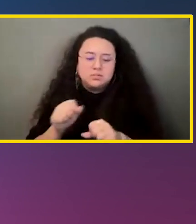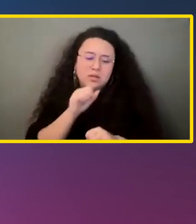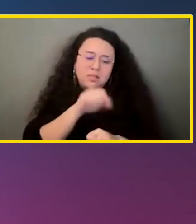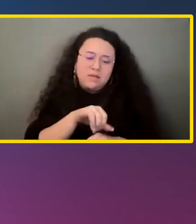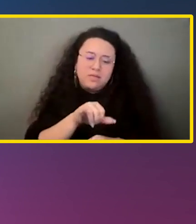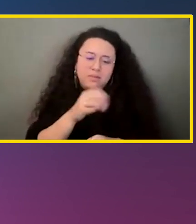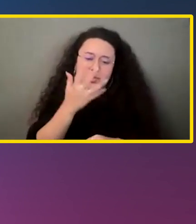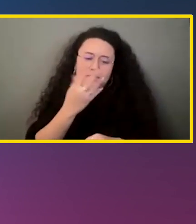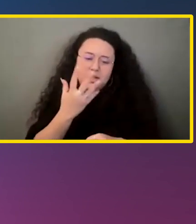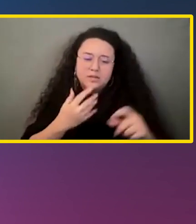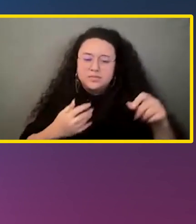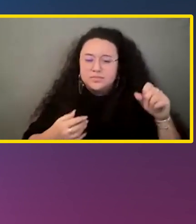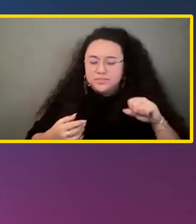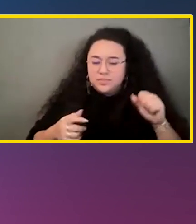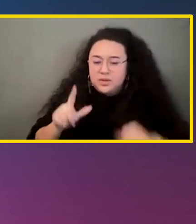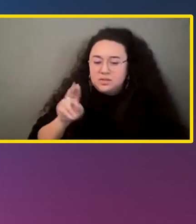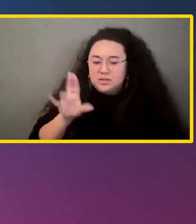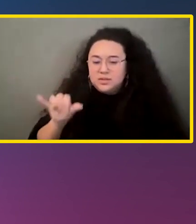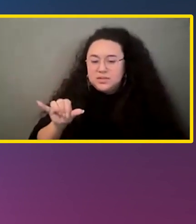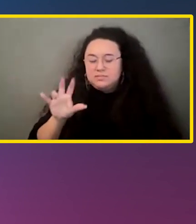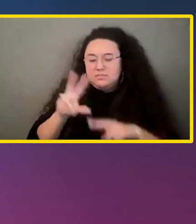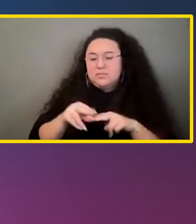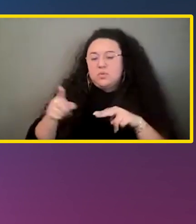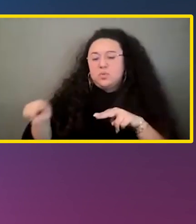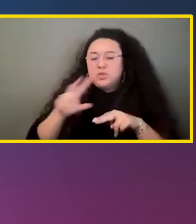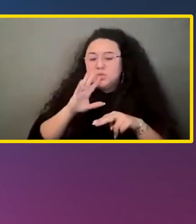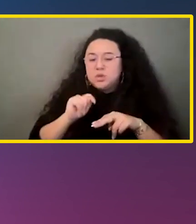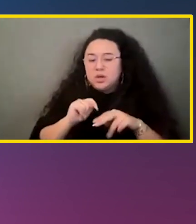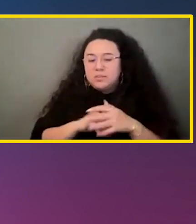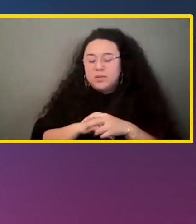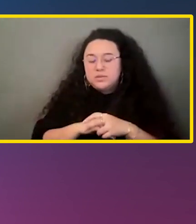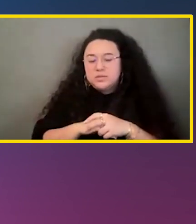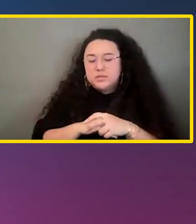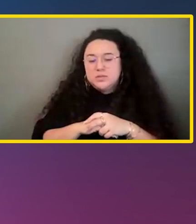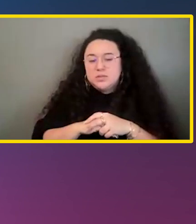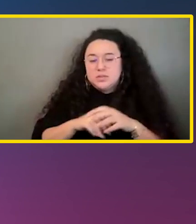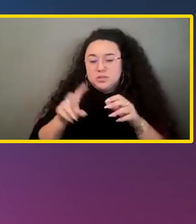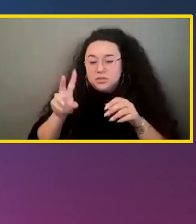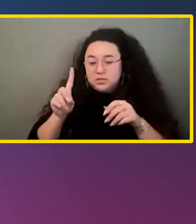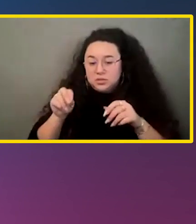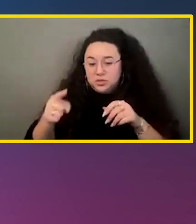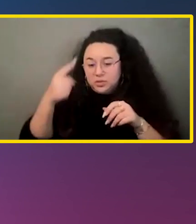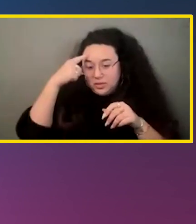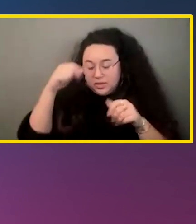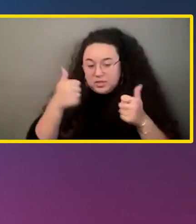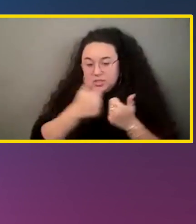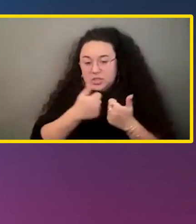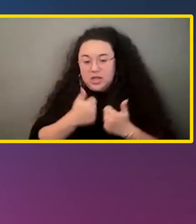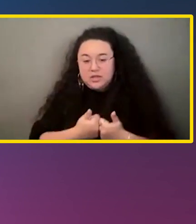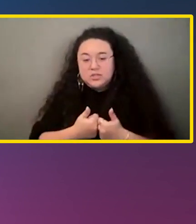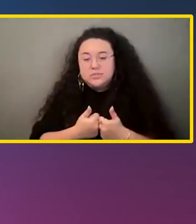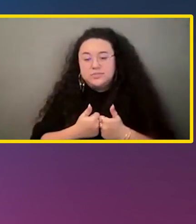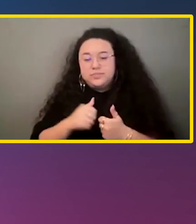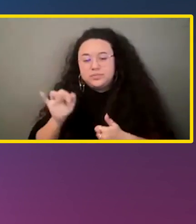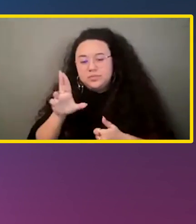beautiful. Thank you. Yeah. This is Lindsey. Jumping on what you all are talking about, do you think that there's the challenges? And so,